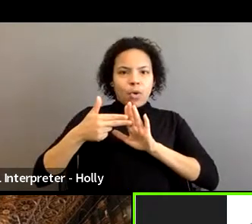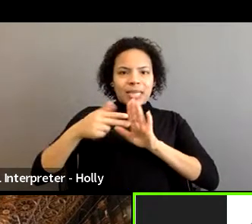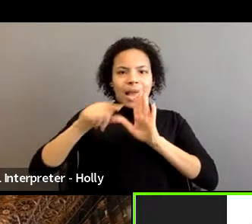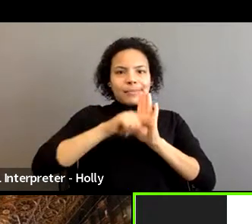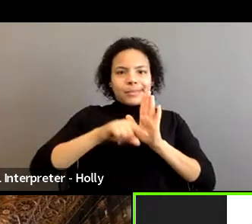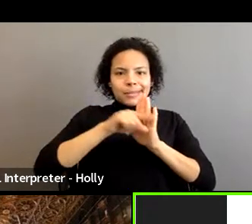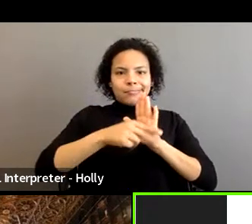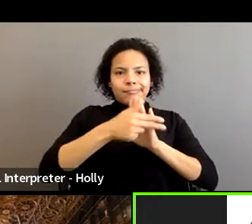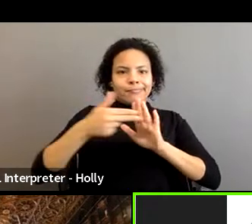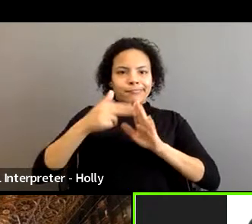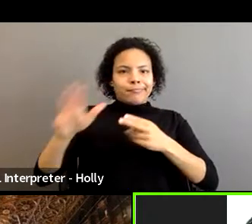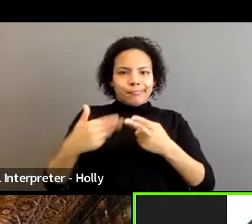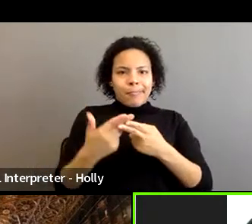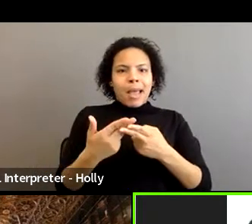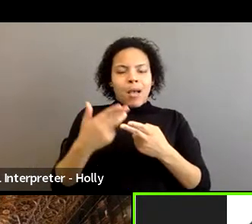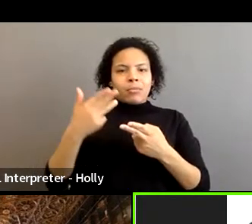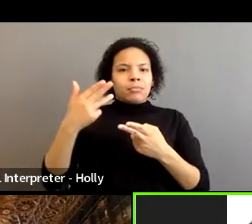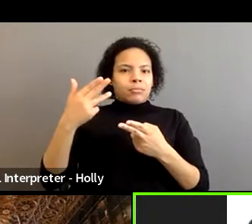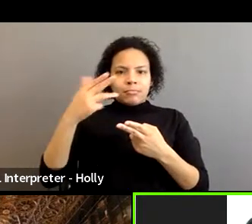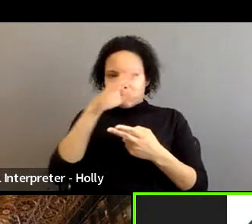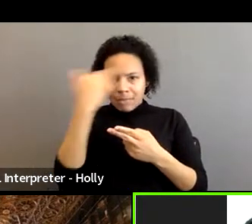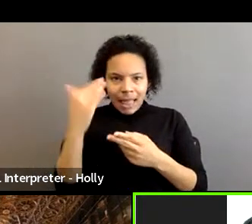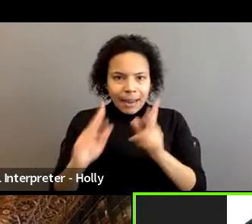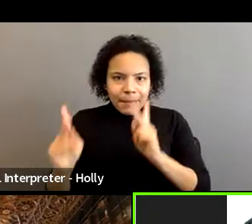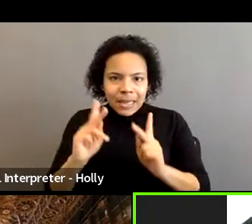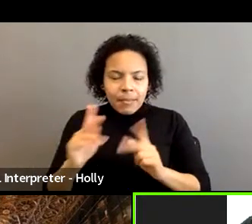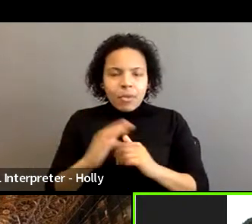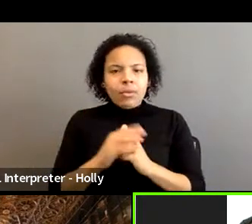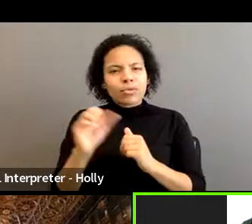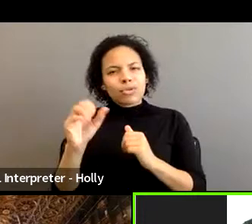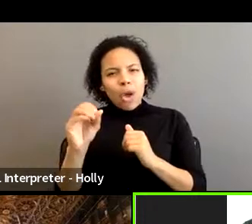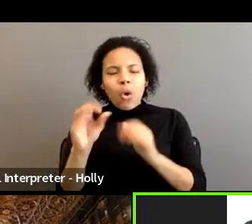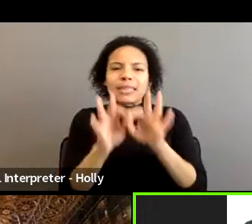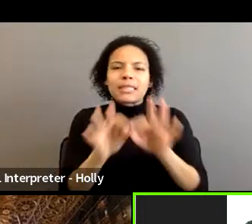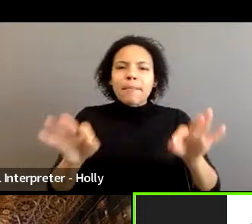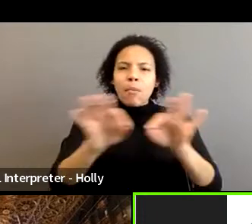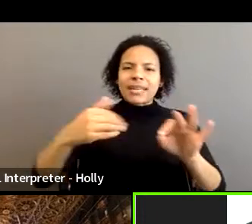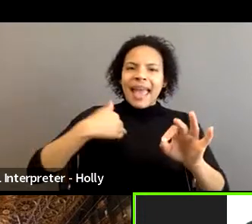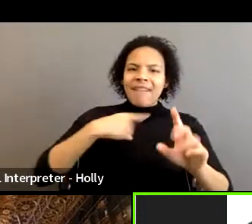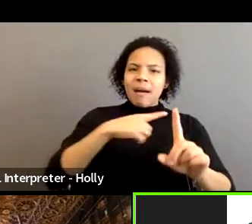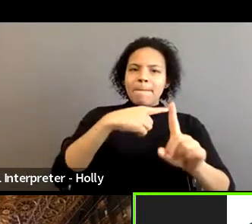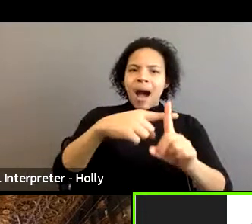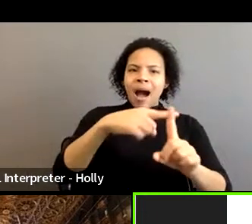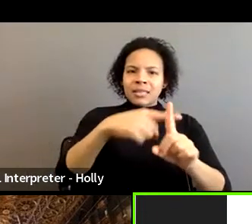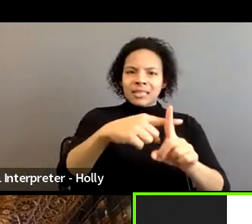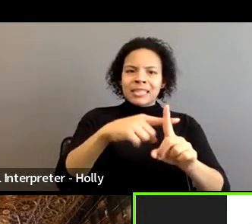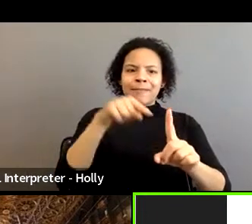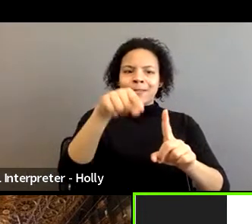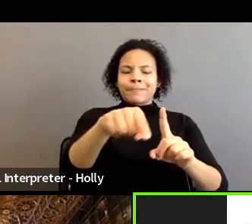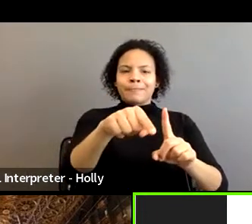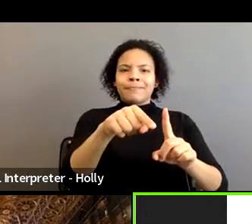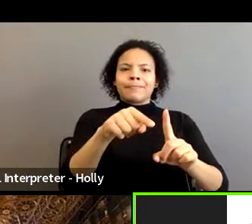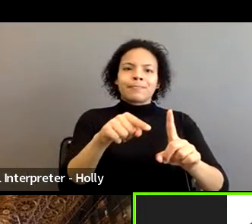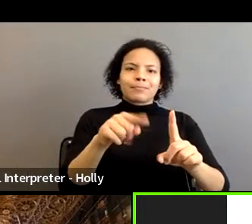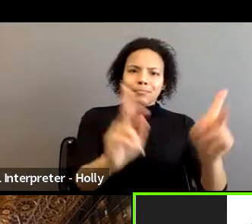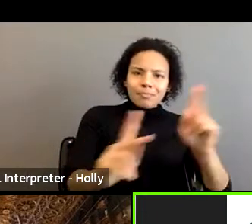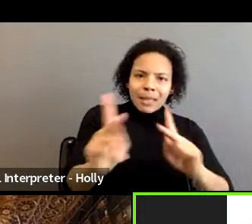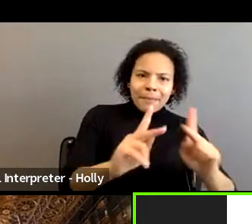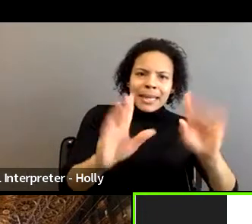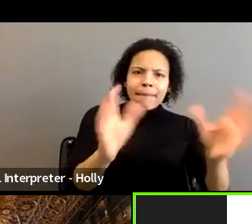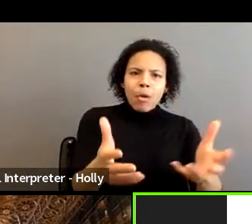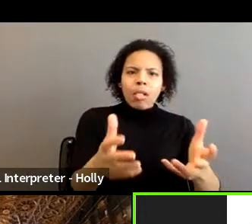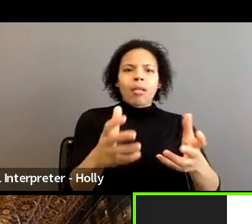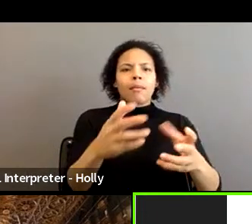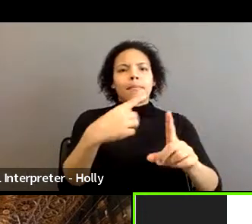no outgoing image, then there won't be any change in the frame of mind of people not like us, or even our own people, especially when they're in